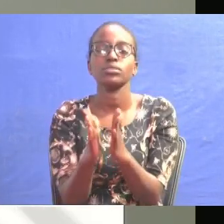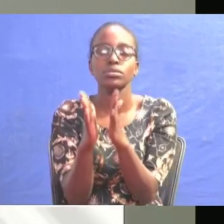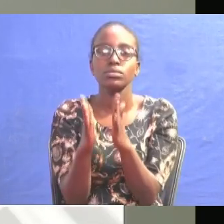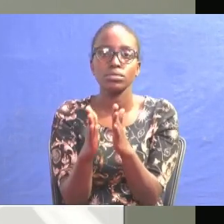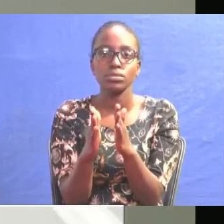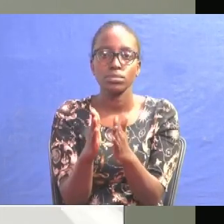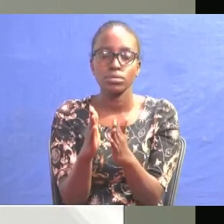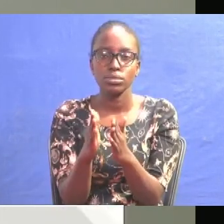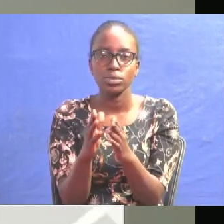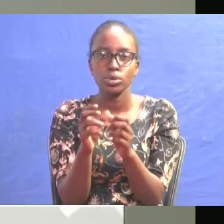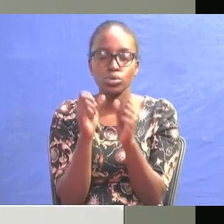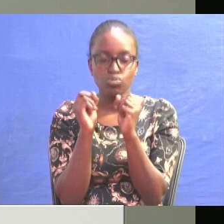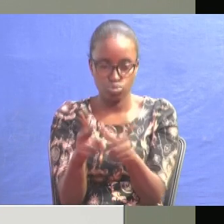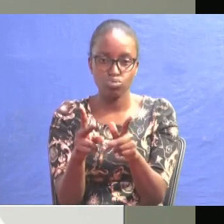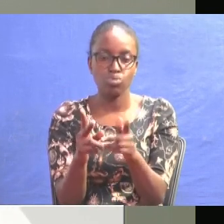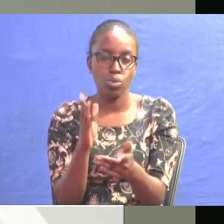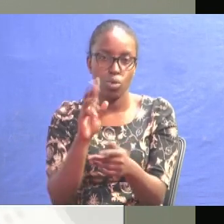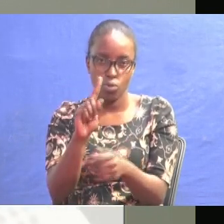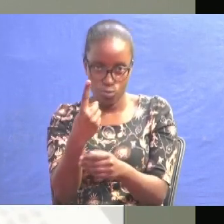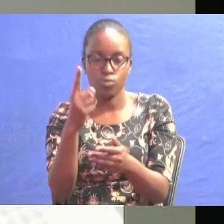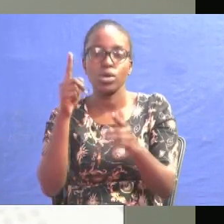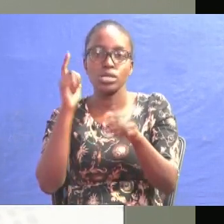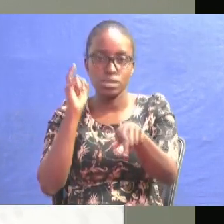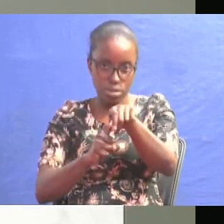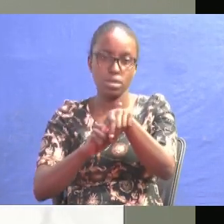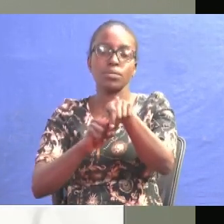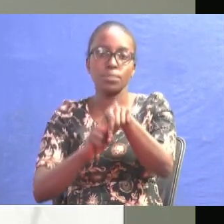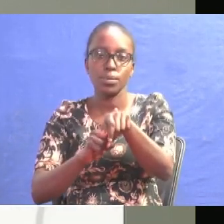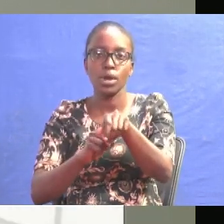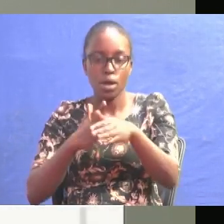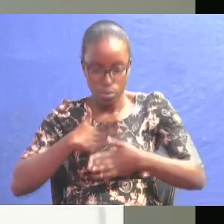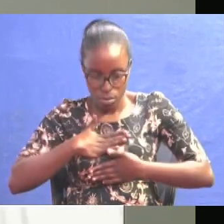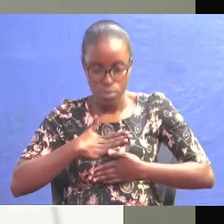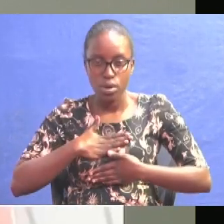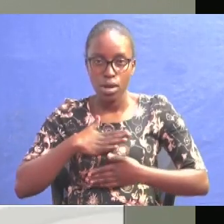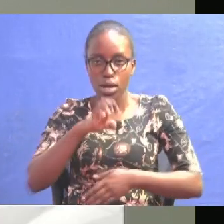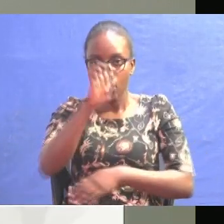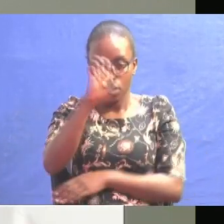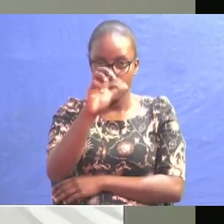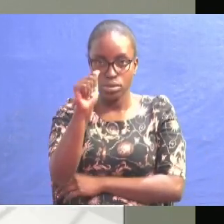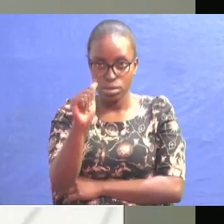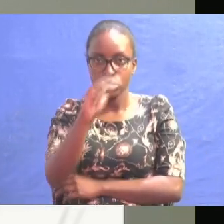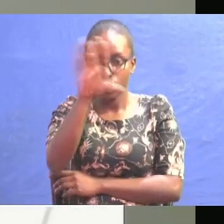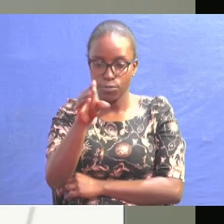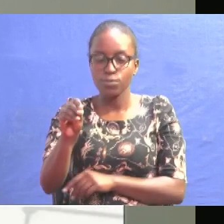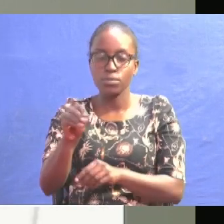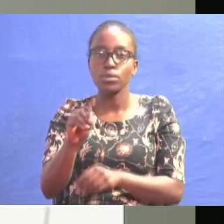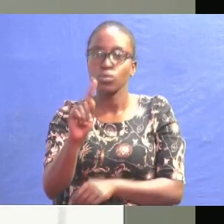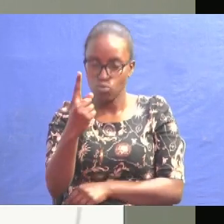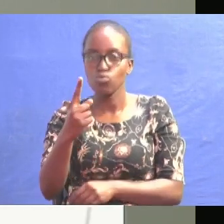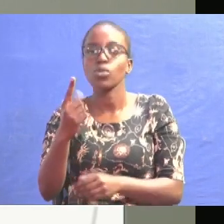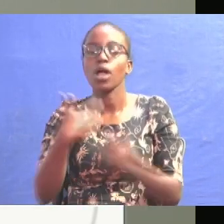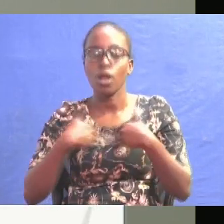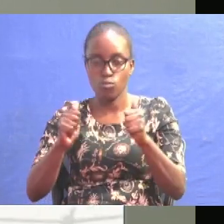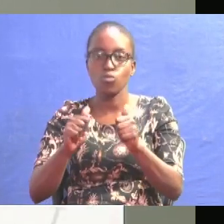right now. First time, we have to have an ownership that East Africa must also have one of the candidates to be the chair. So there is